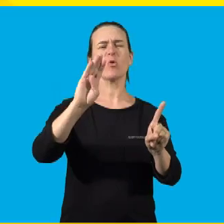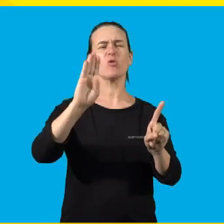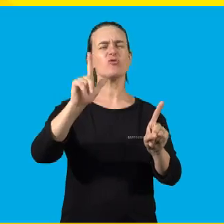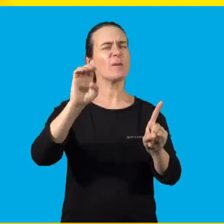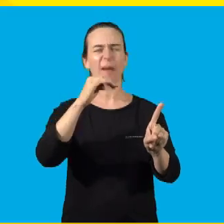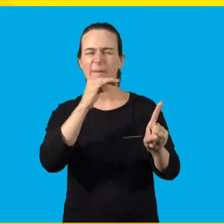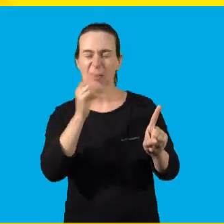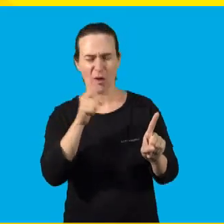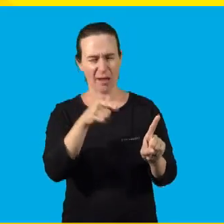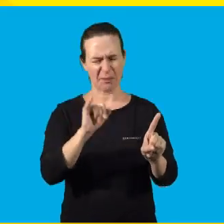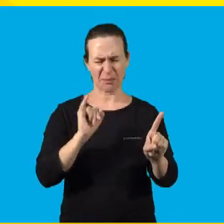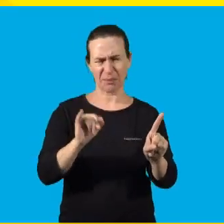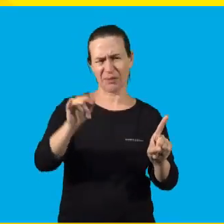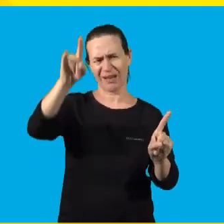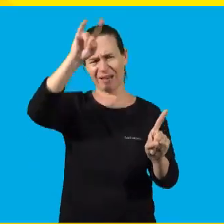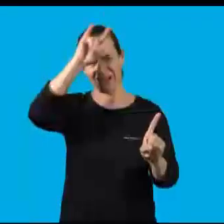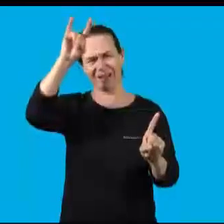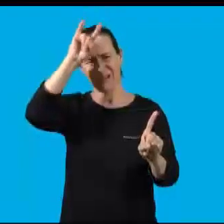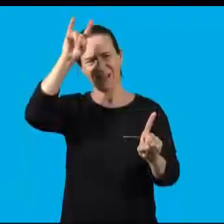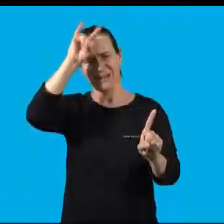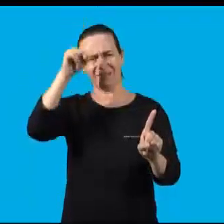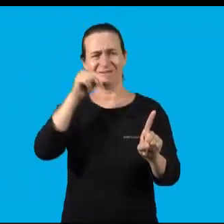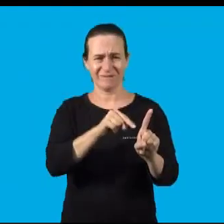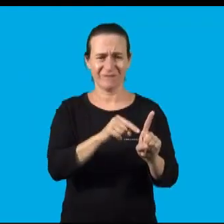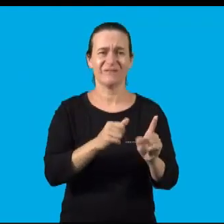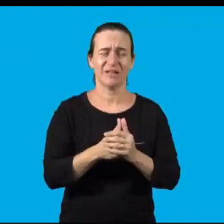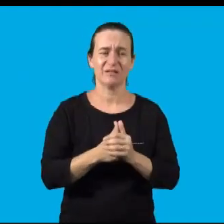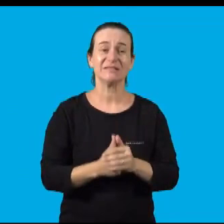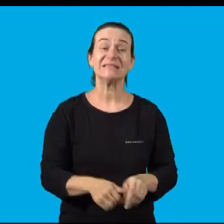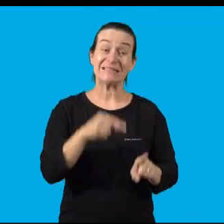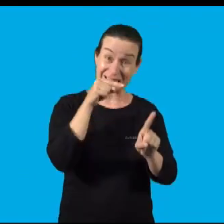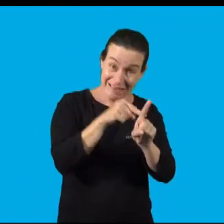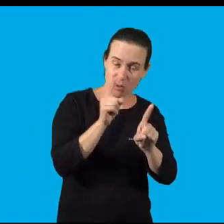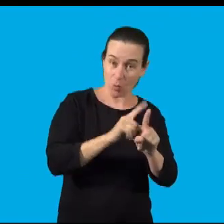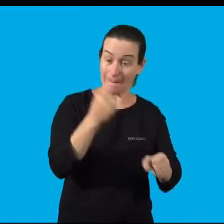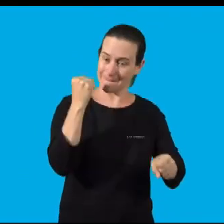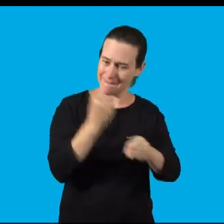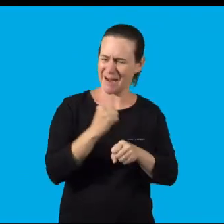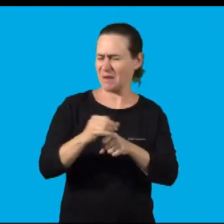vile or sinister actions, from the onset, so from the beginning, is a catalyst for the